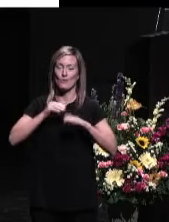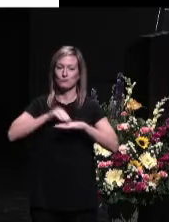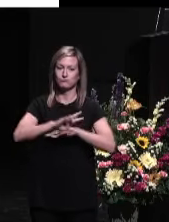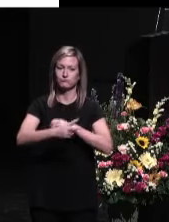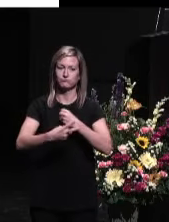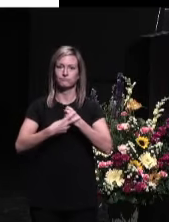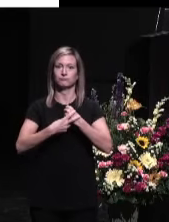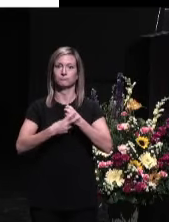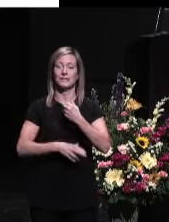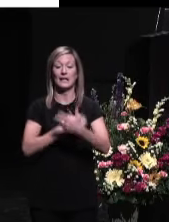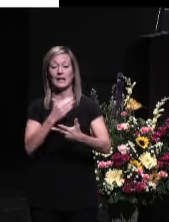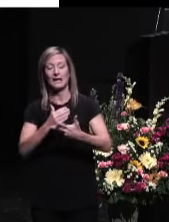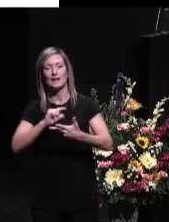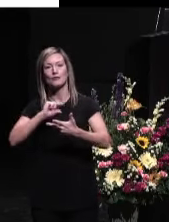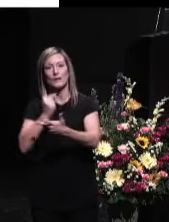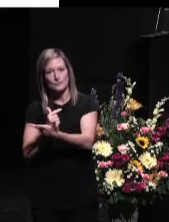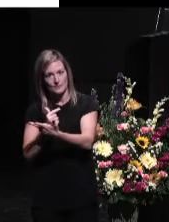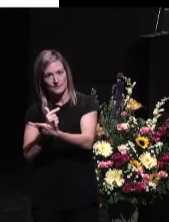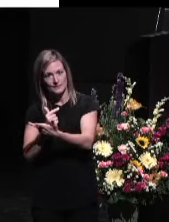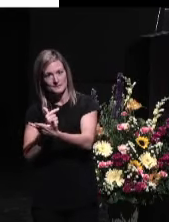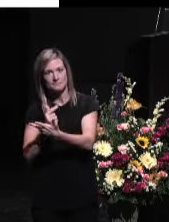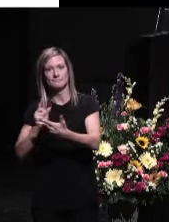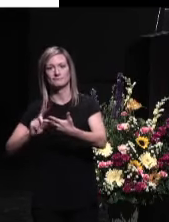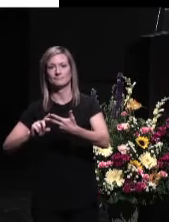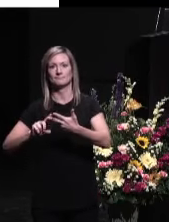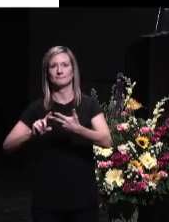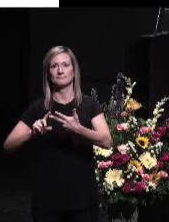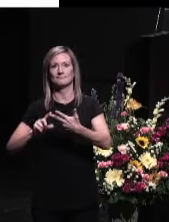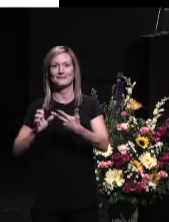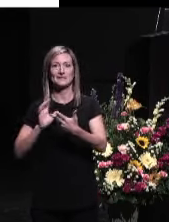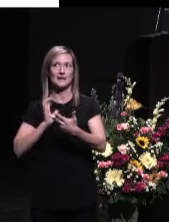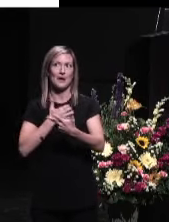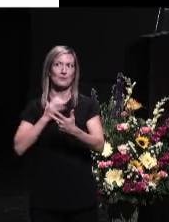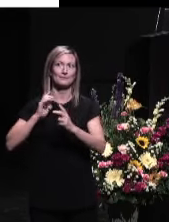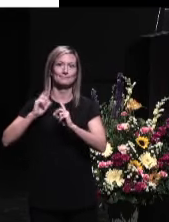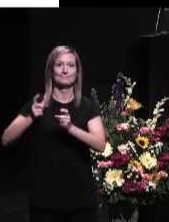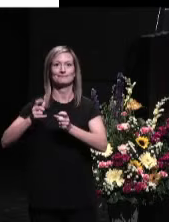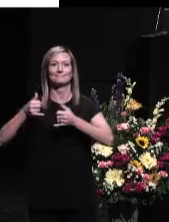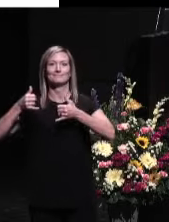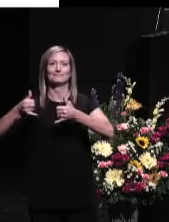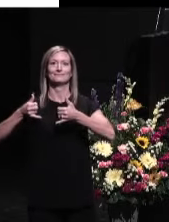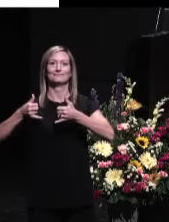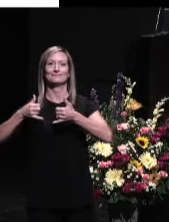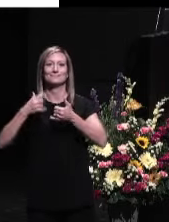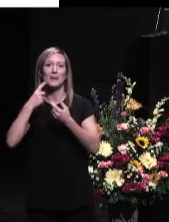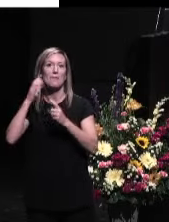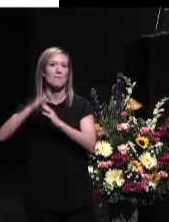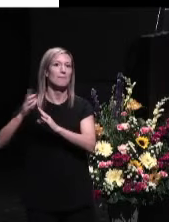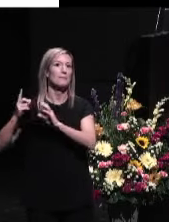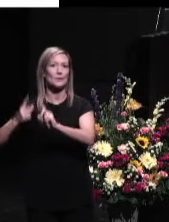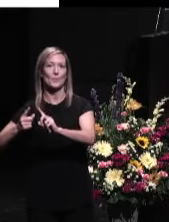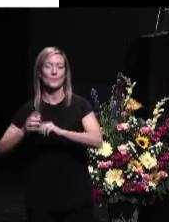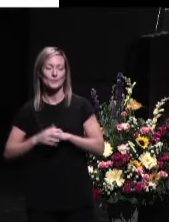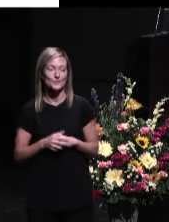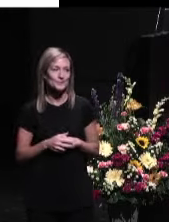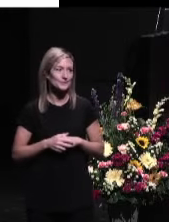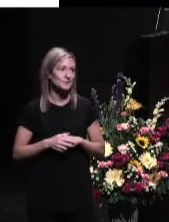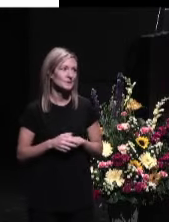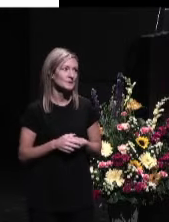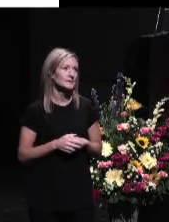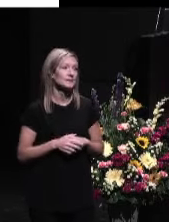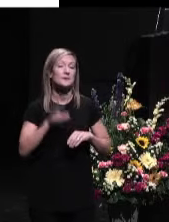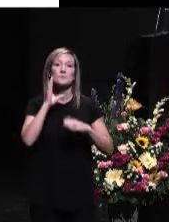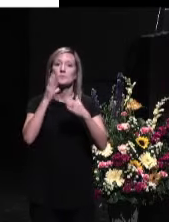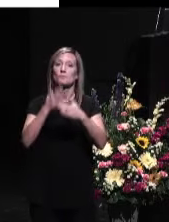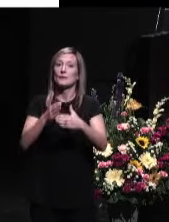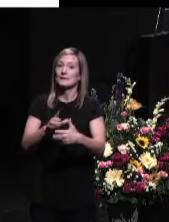And then graduation, which is the prize, if you will. That's the ultimate goal. So we'll break these